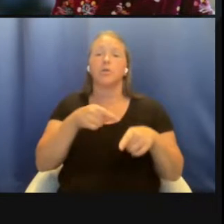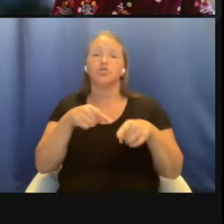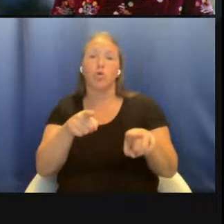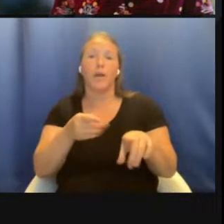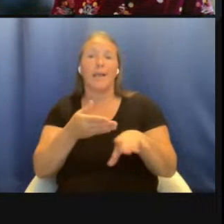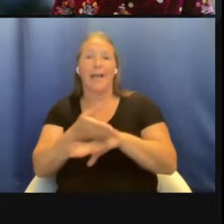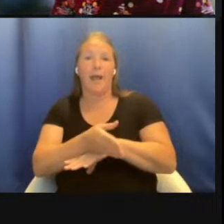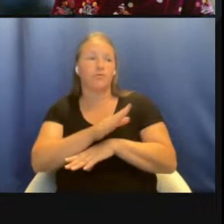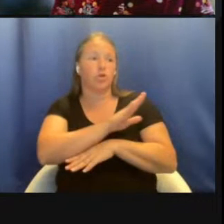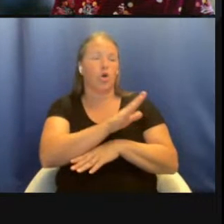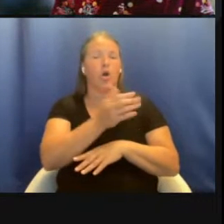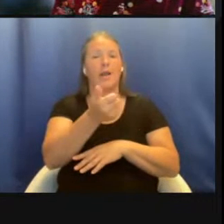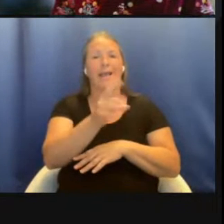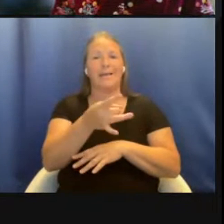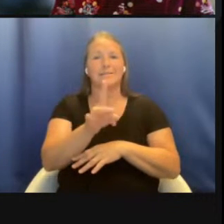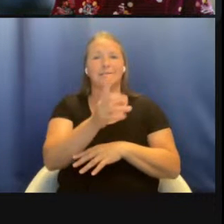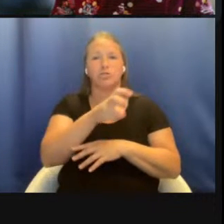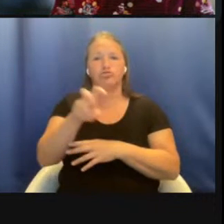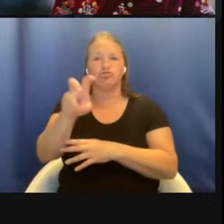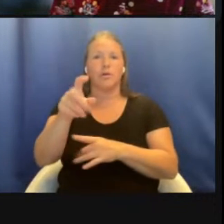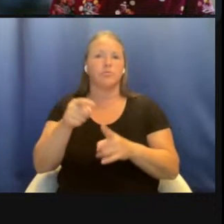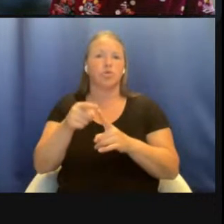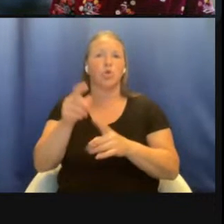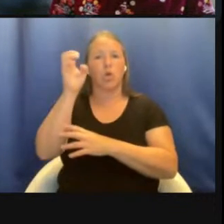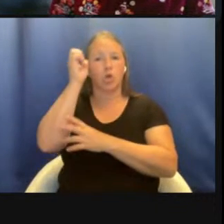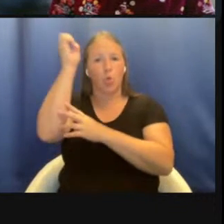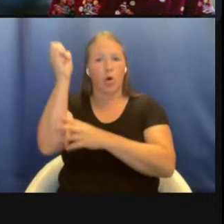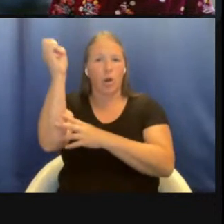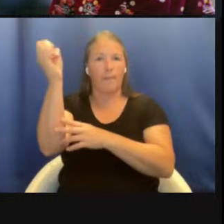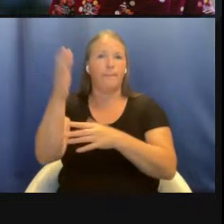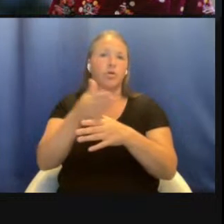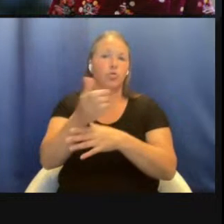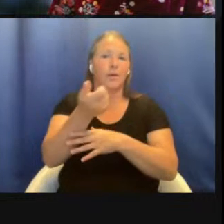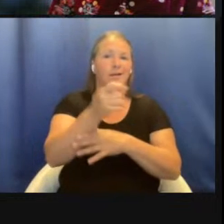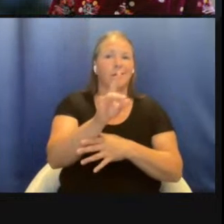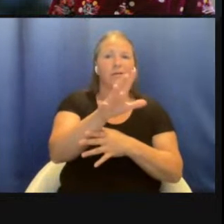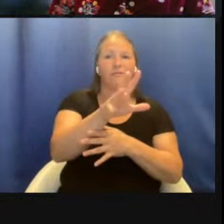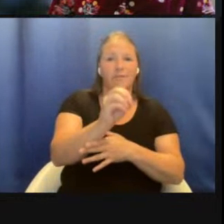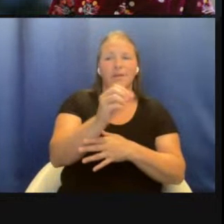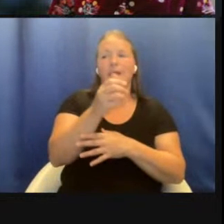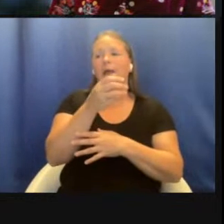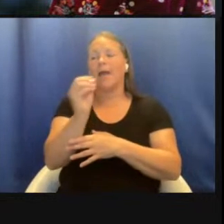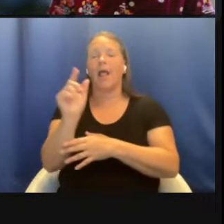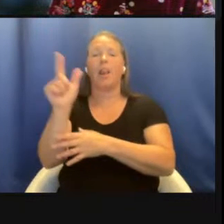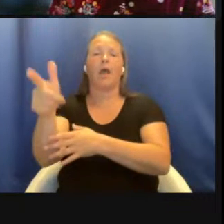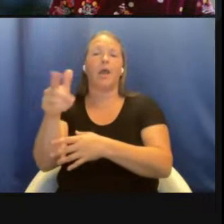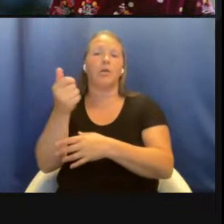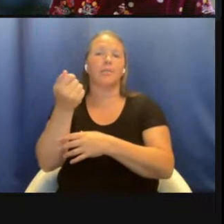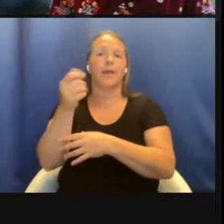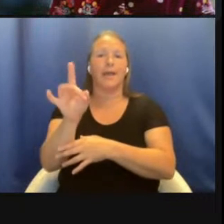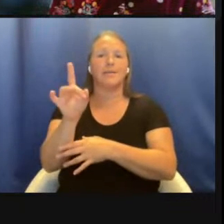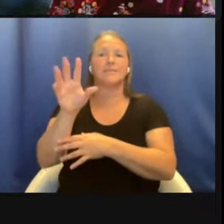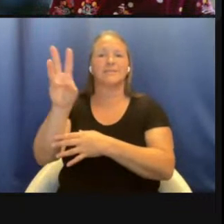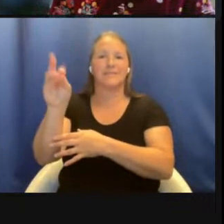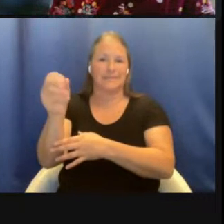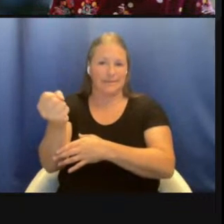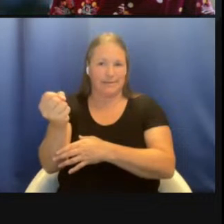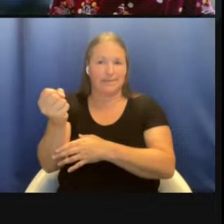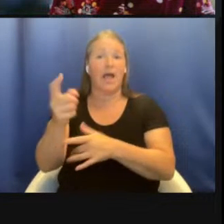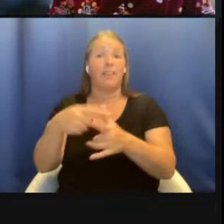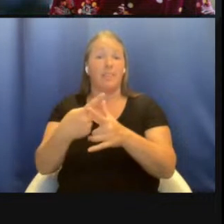1815 and the late 1860s, but then annotating these inventories at the time, when